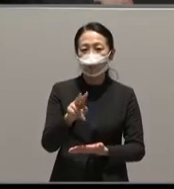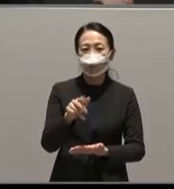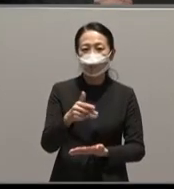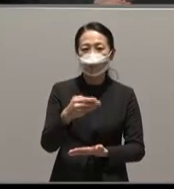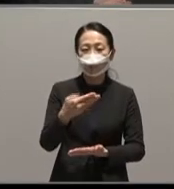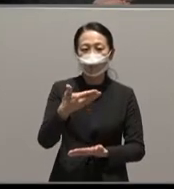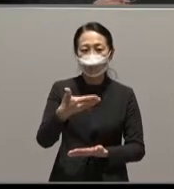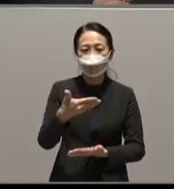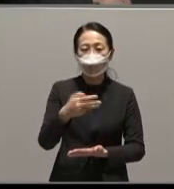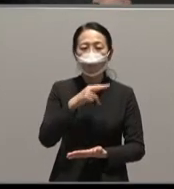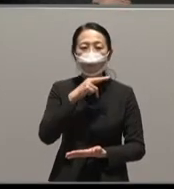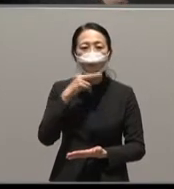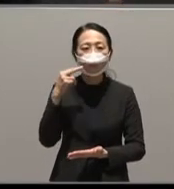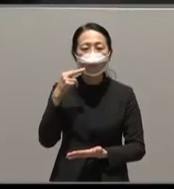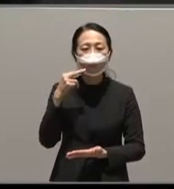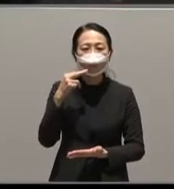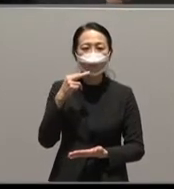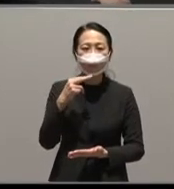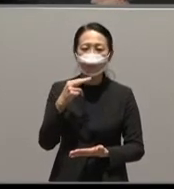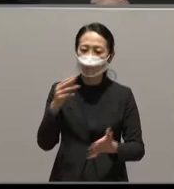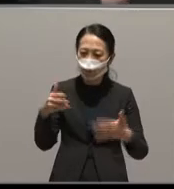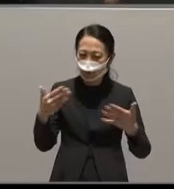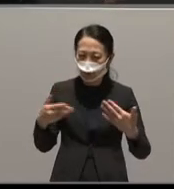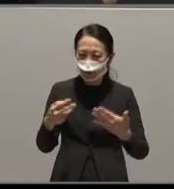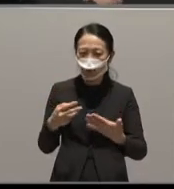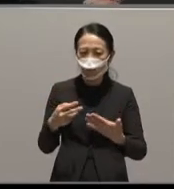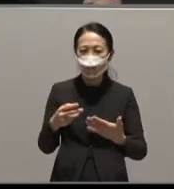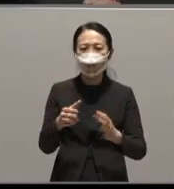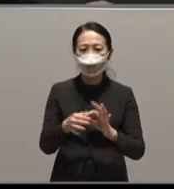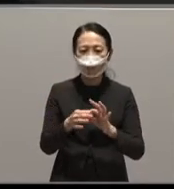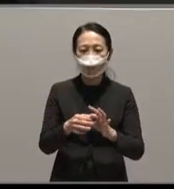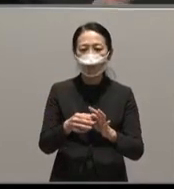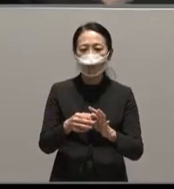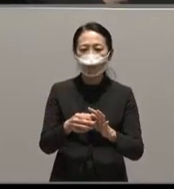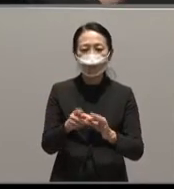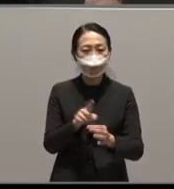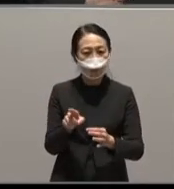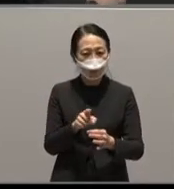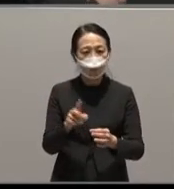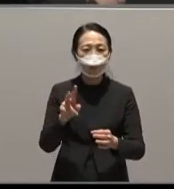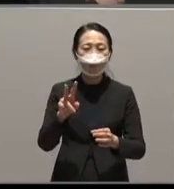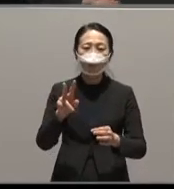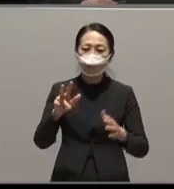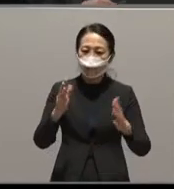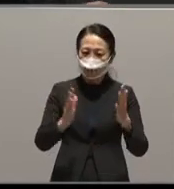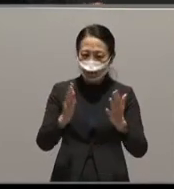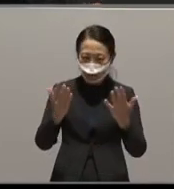Shinrin-yoku with alphabet for first bathing.